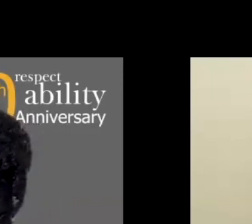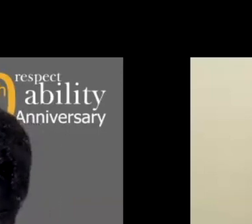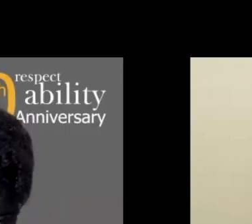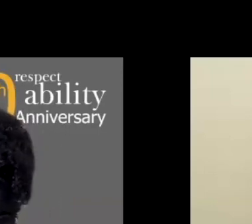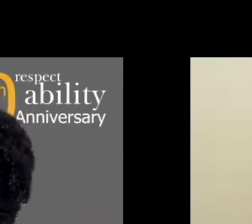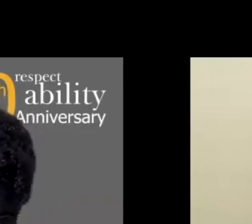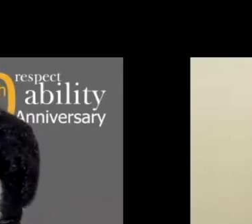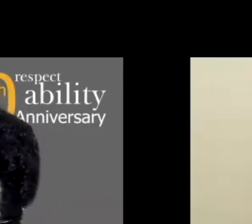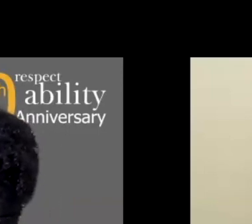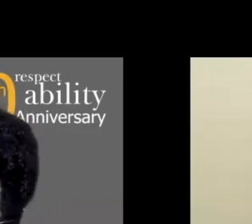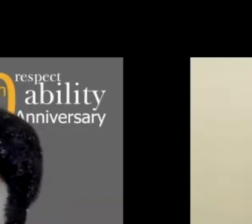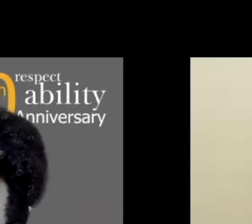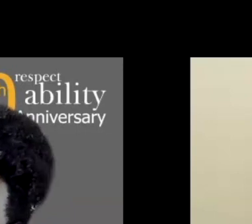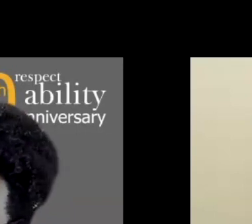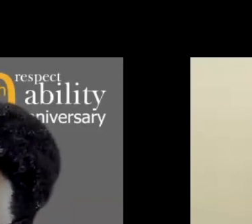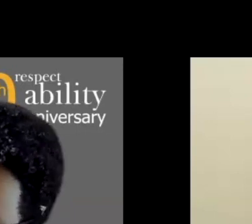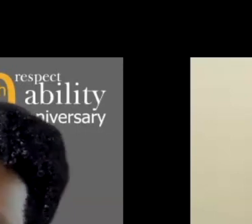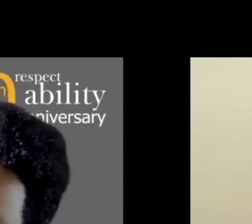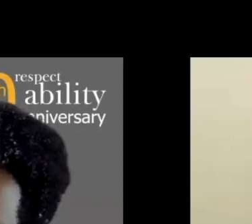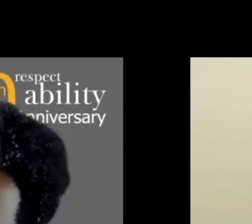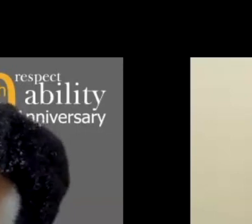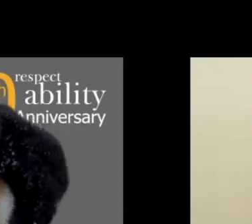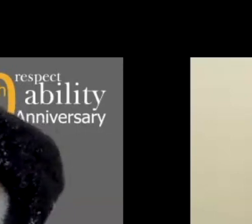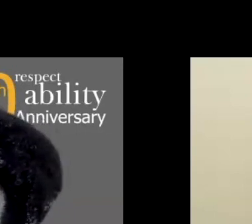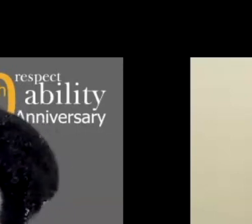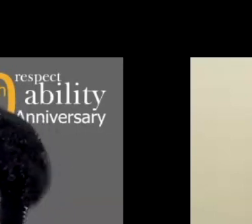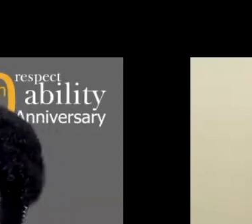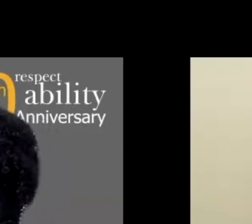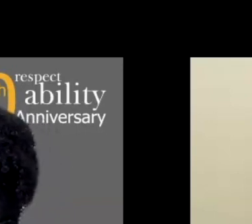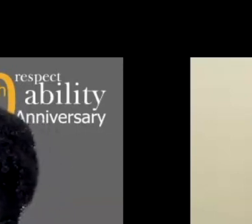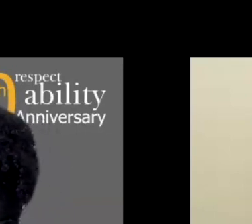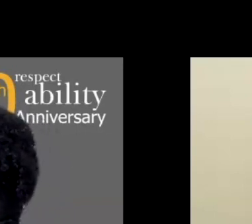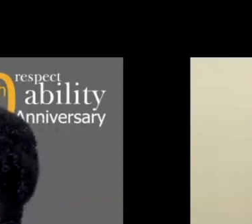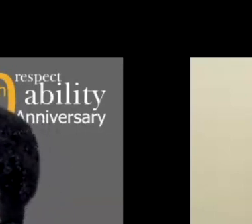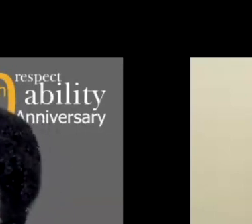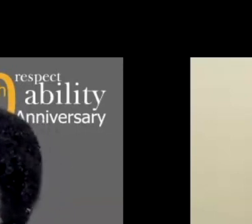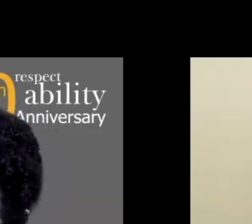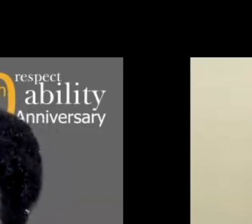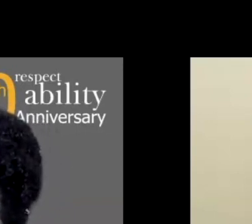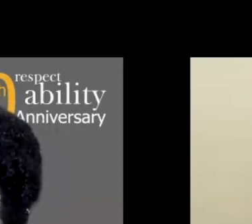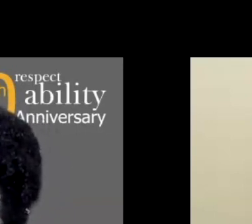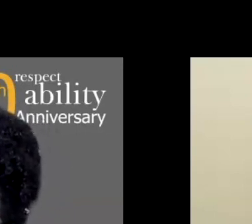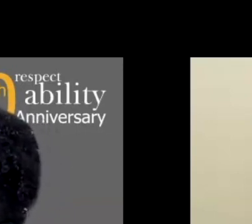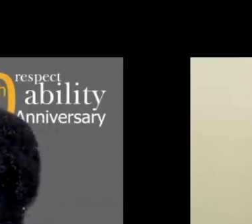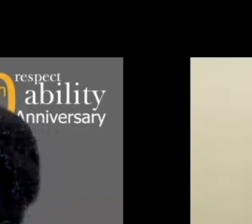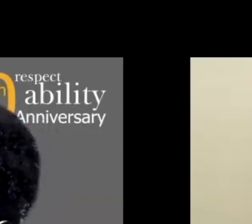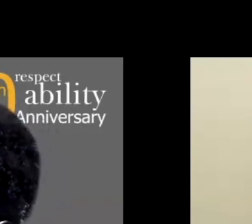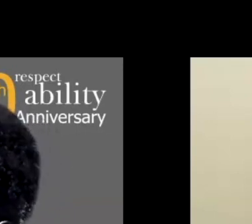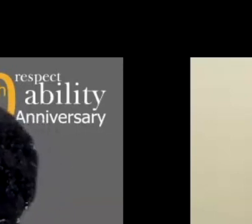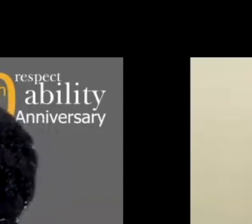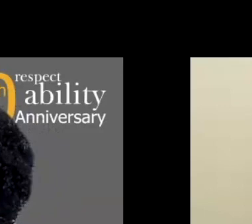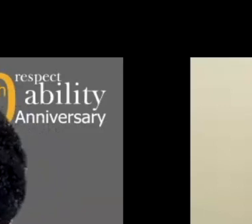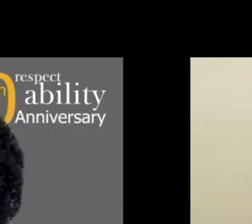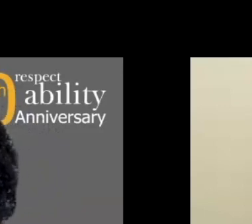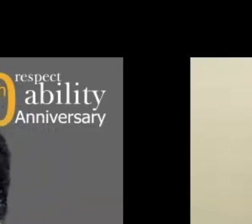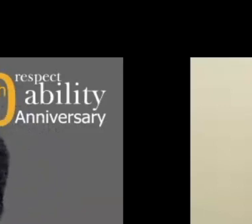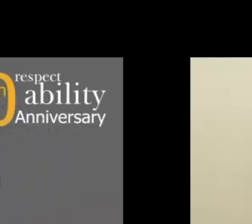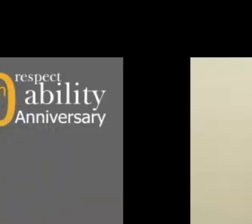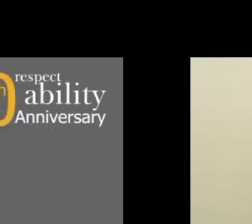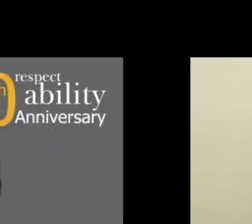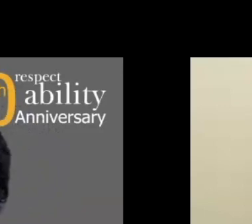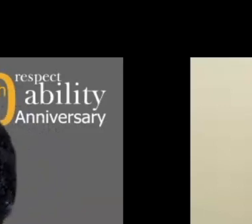do with bringing this fellowship program to where it is right now. We recently lost